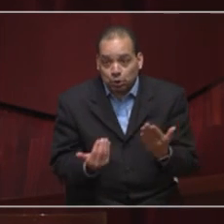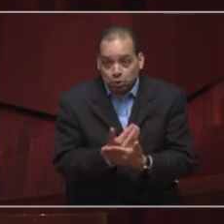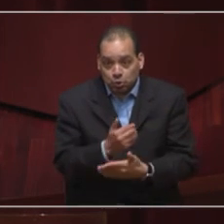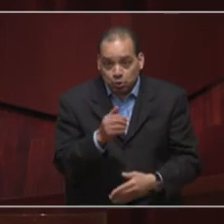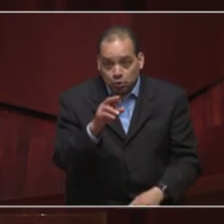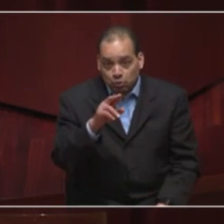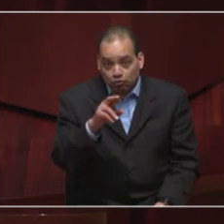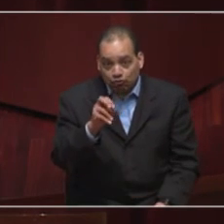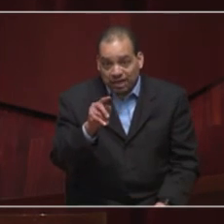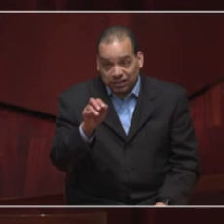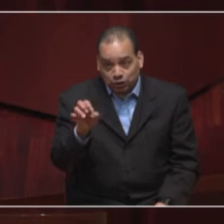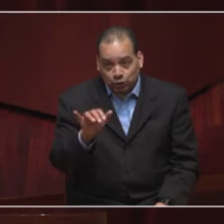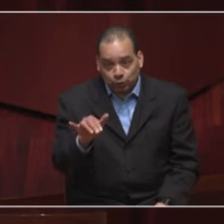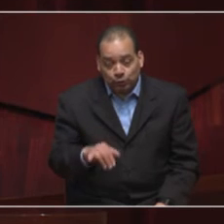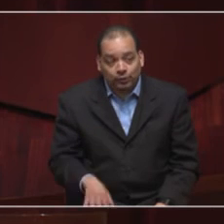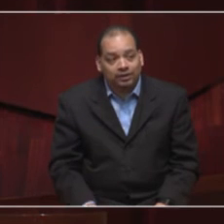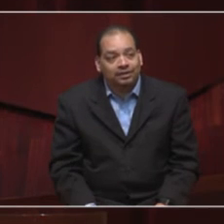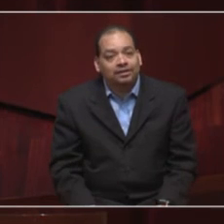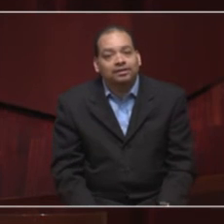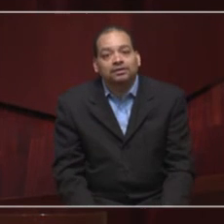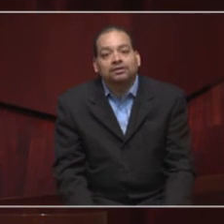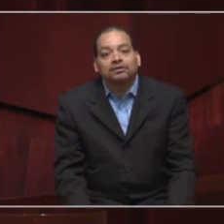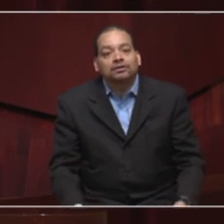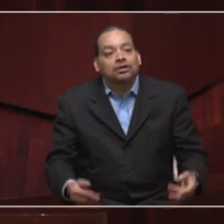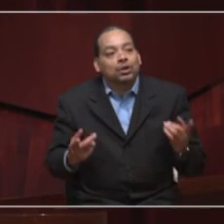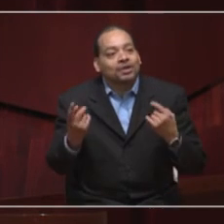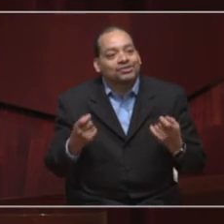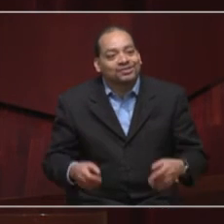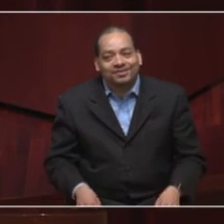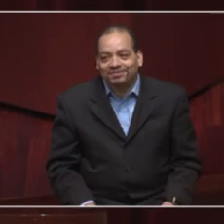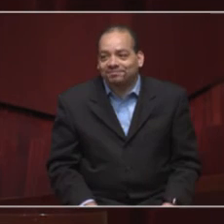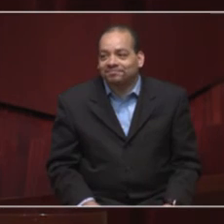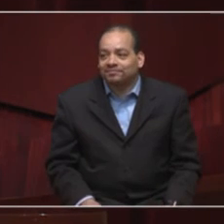in about a year and a half. Questions?